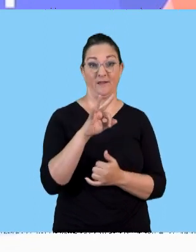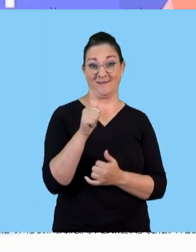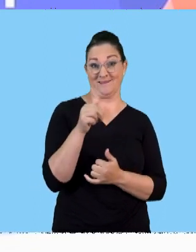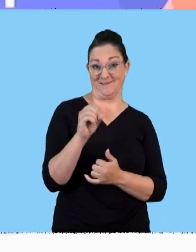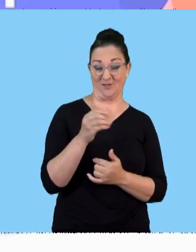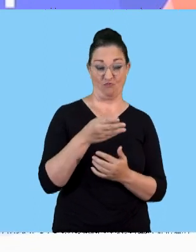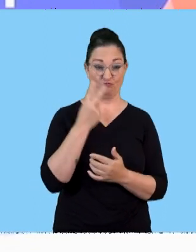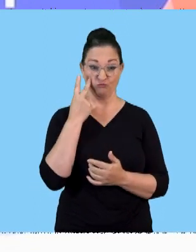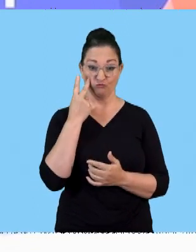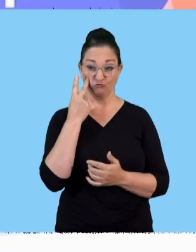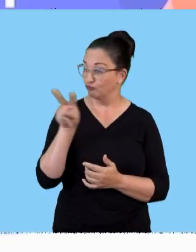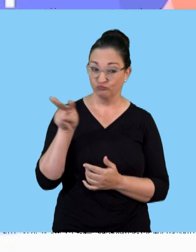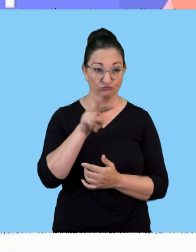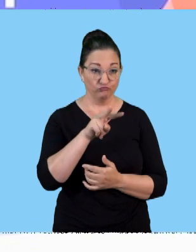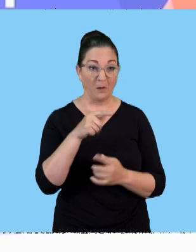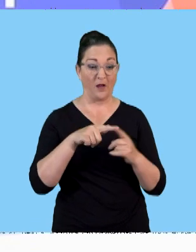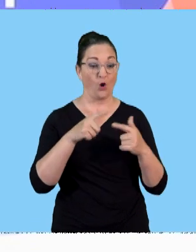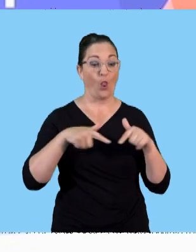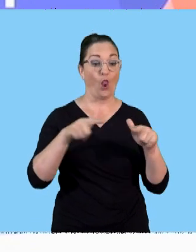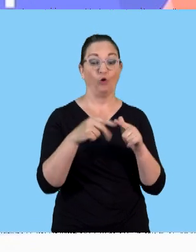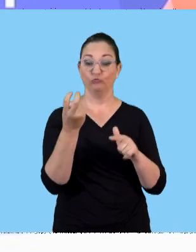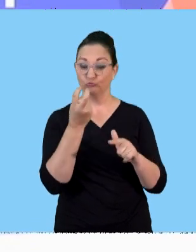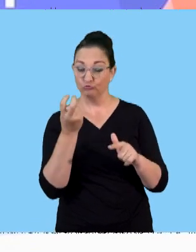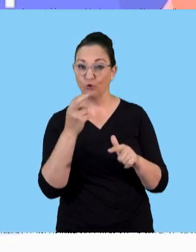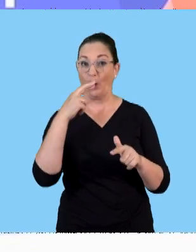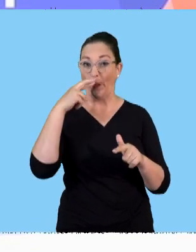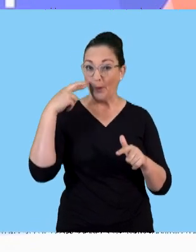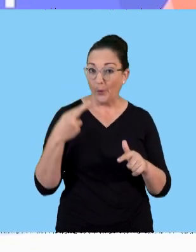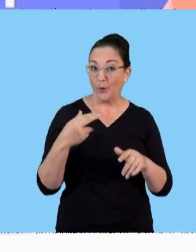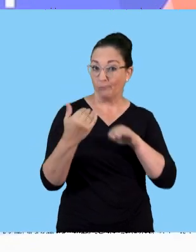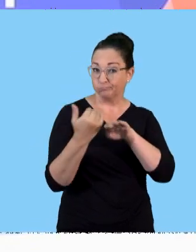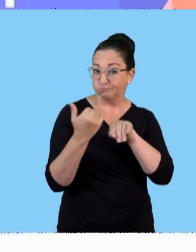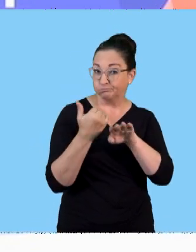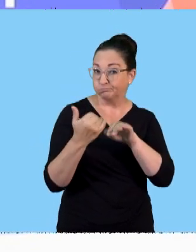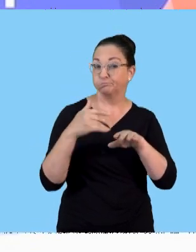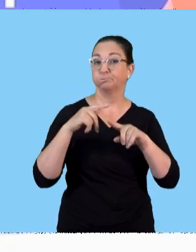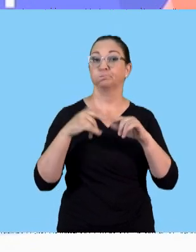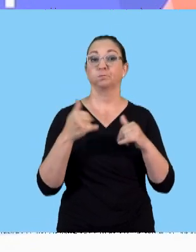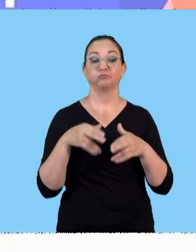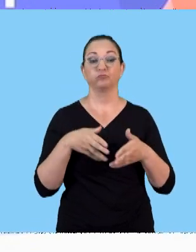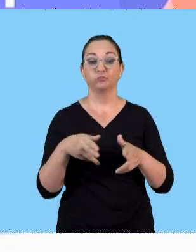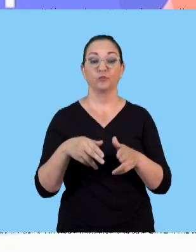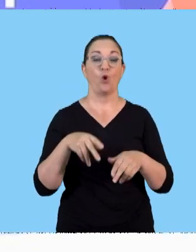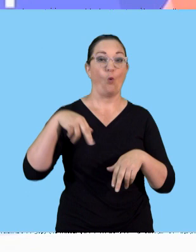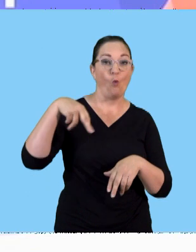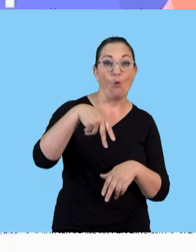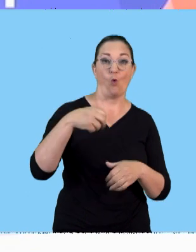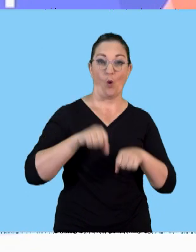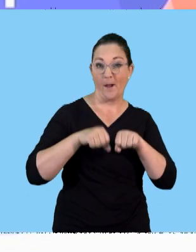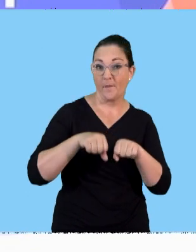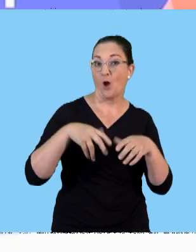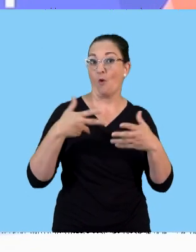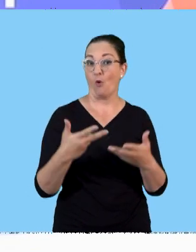view, directions, location searching, real-time traffic, and route planning for walking, biking, driving,